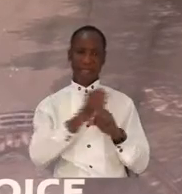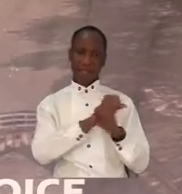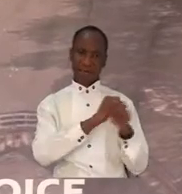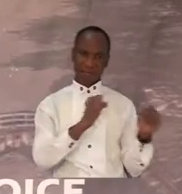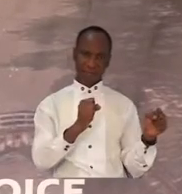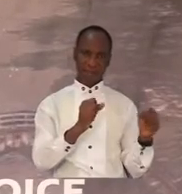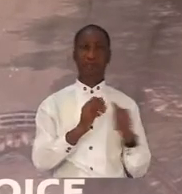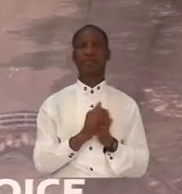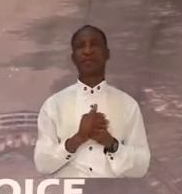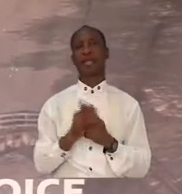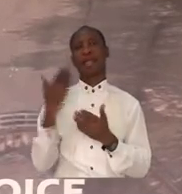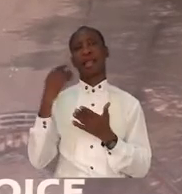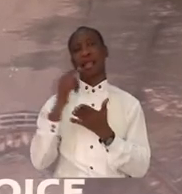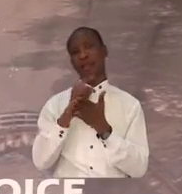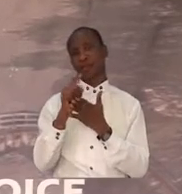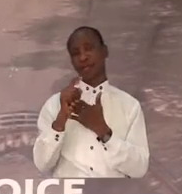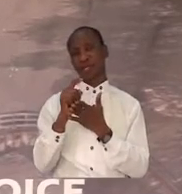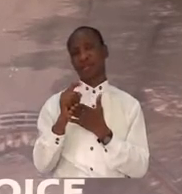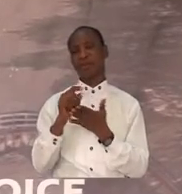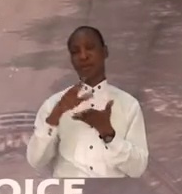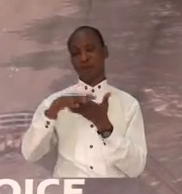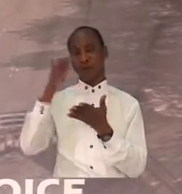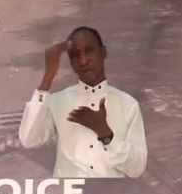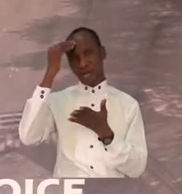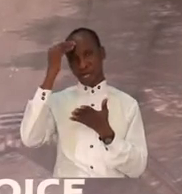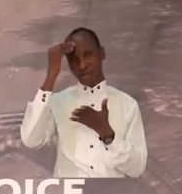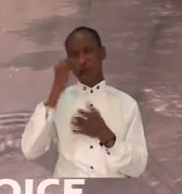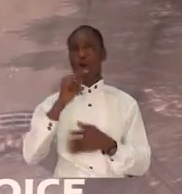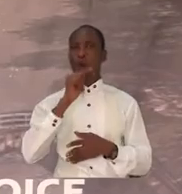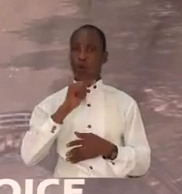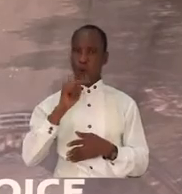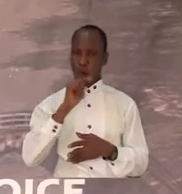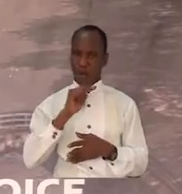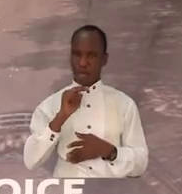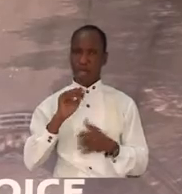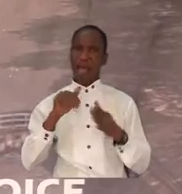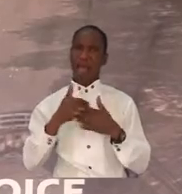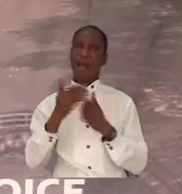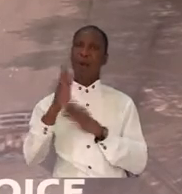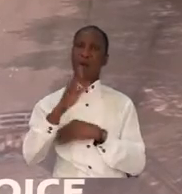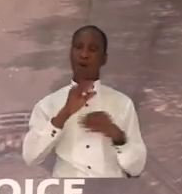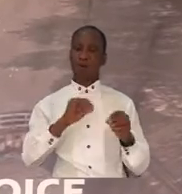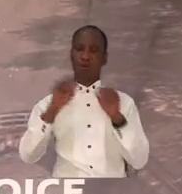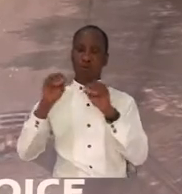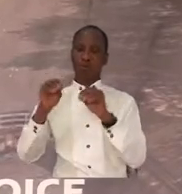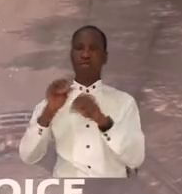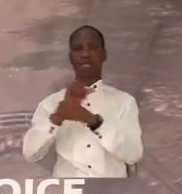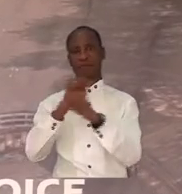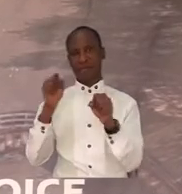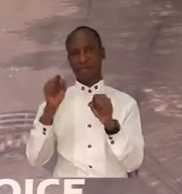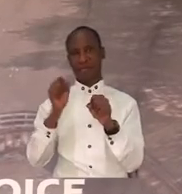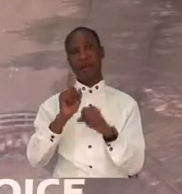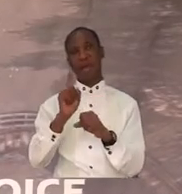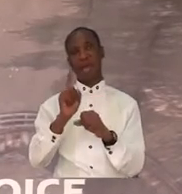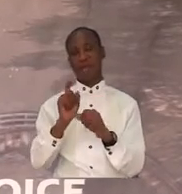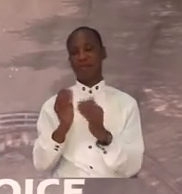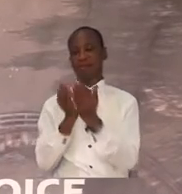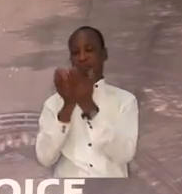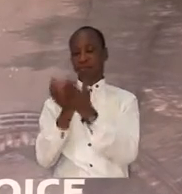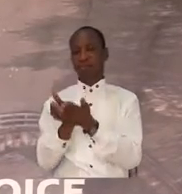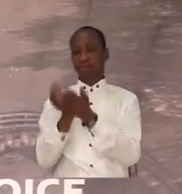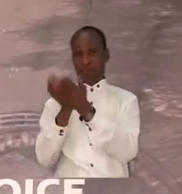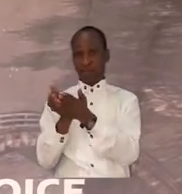yehu nea noa amereno unyankupo hon bebi wade nkwajie ko siye ye. Kachile noa so onye boat,